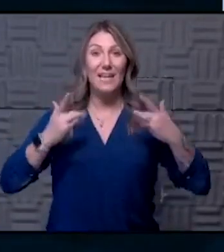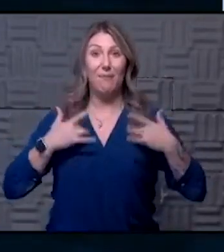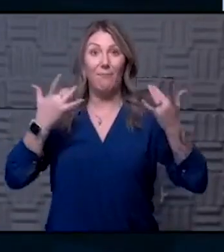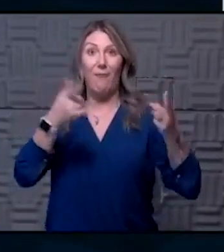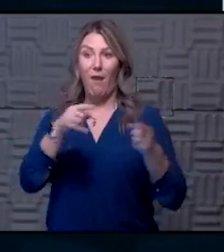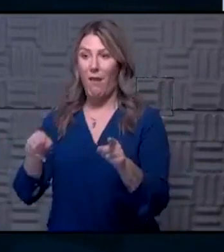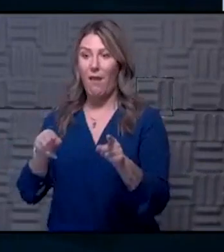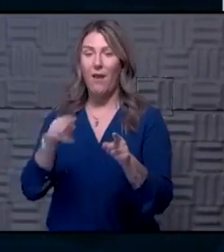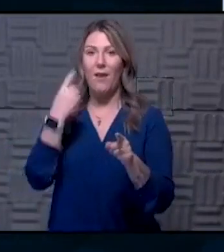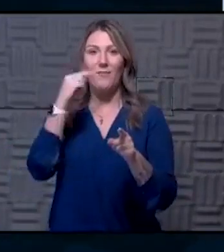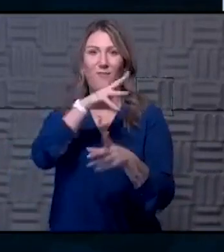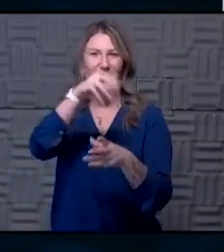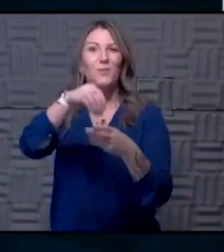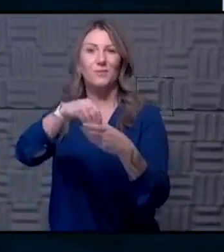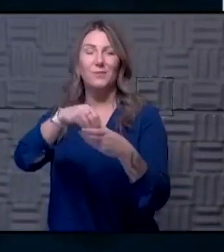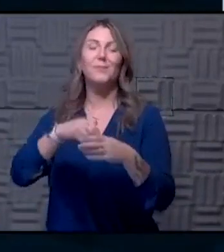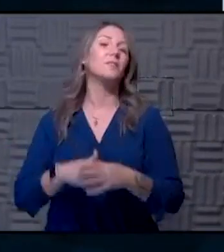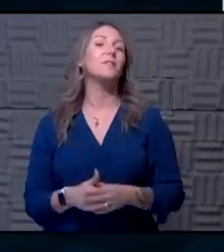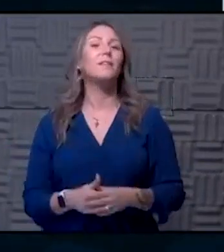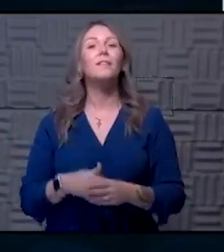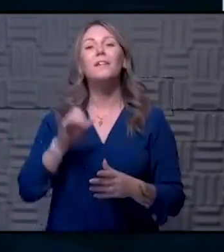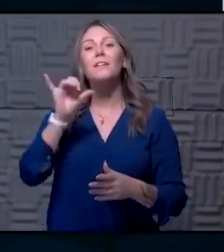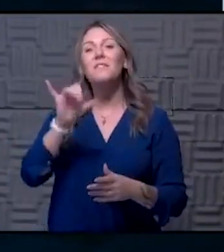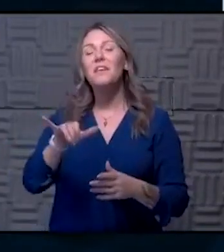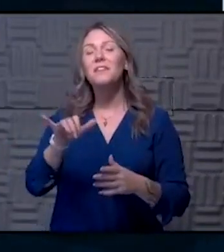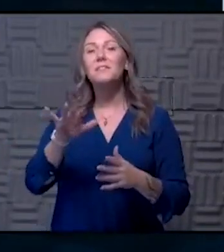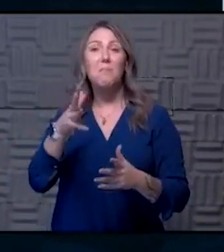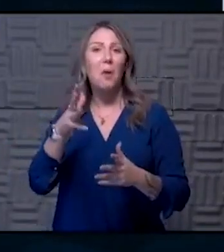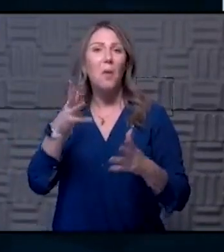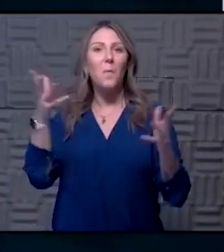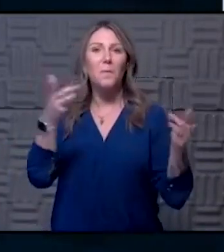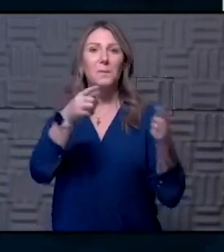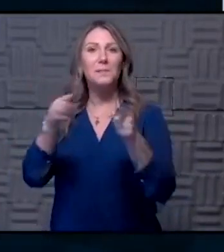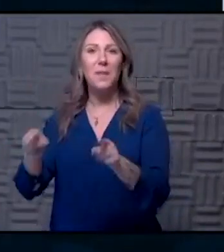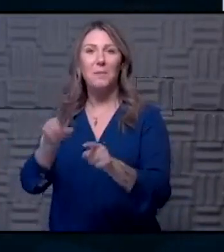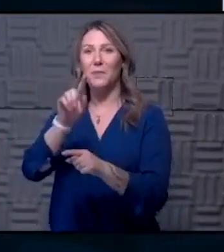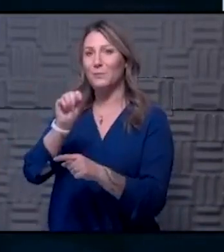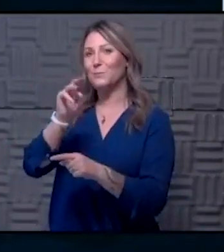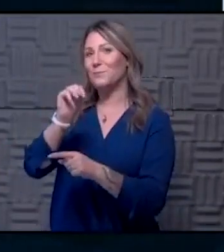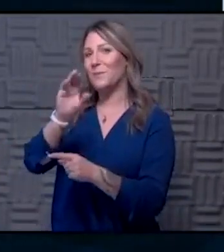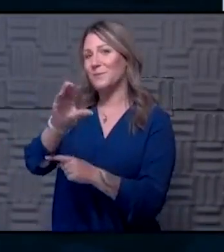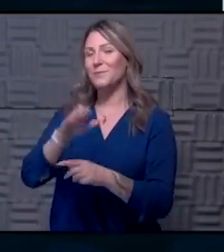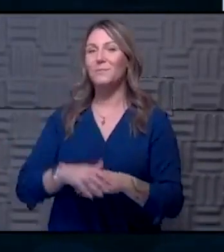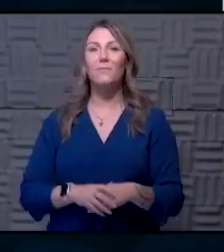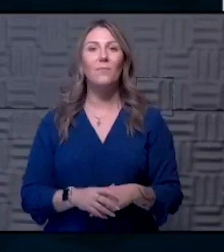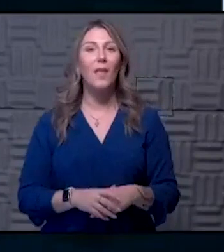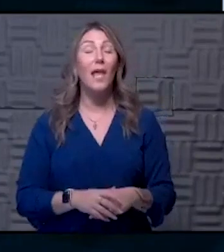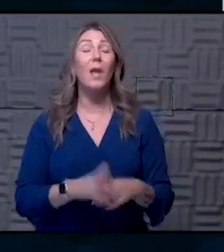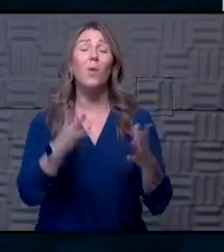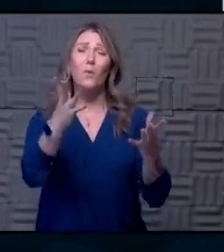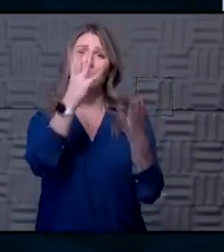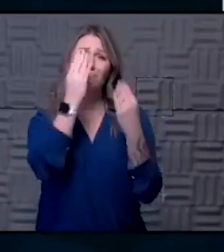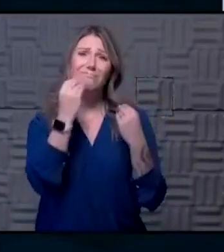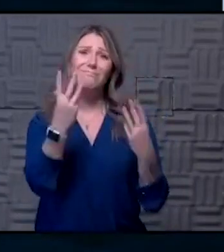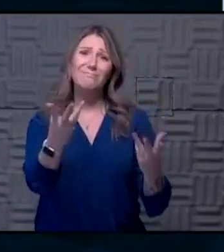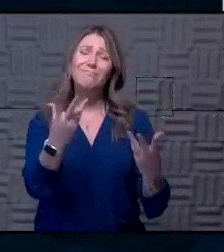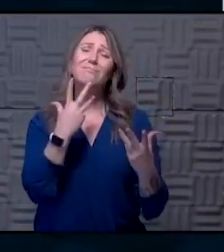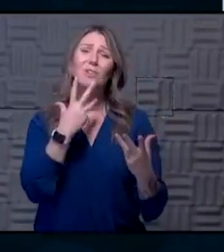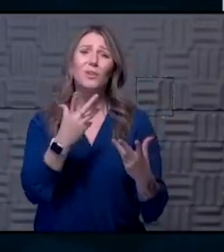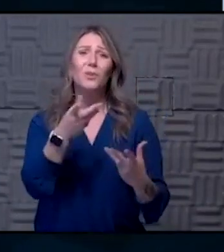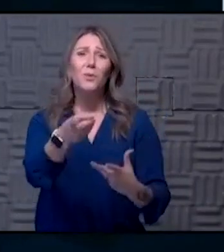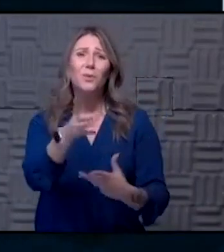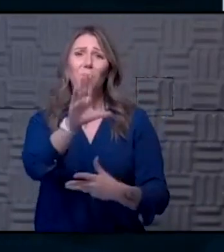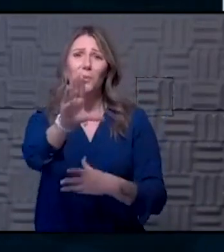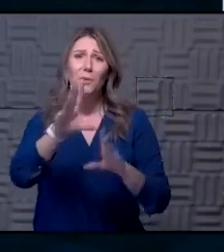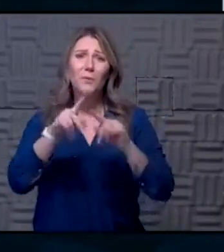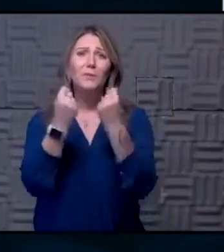us to get to participate in. So that's kind of what is up over here at Truman currently. And just to say, Mark, you all have just done, you and your